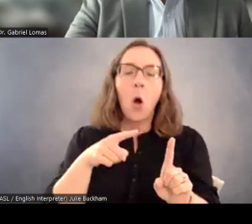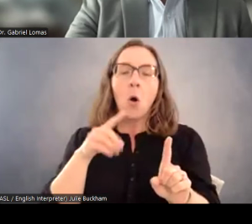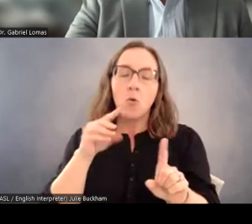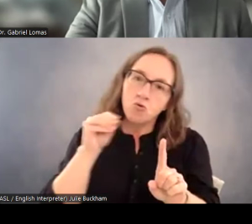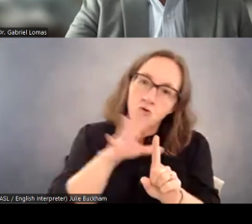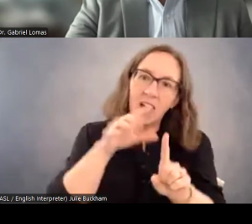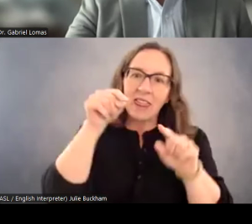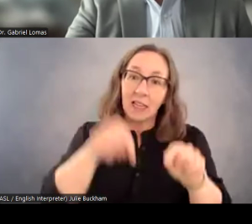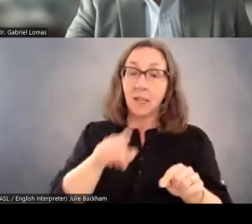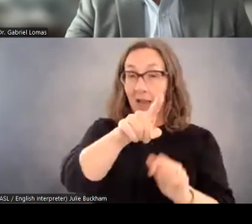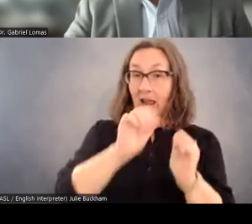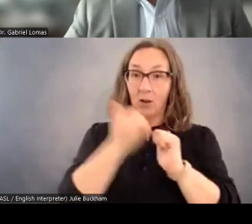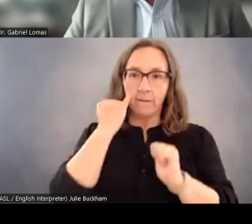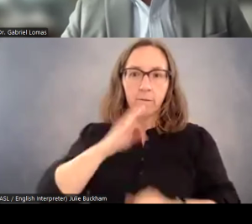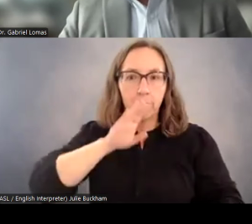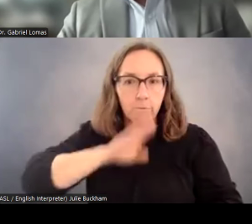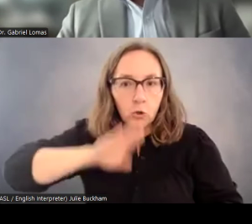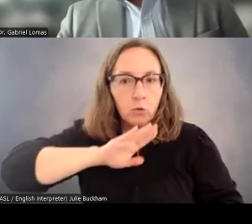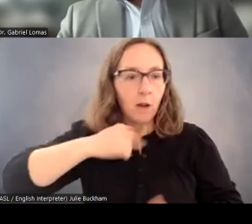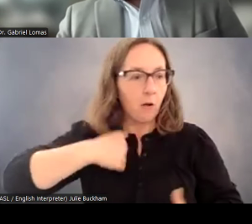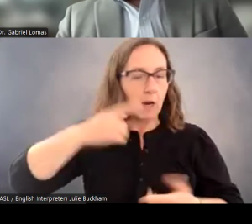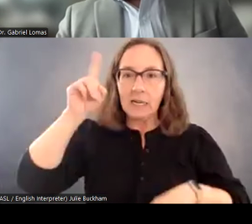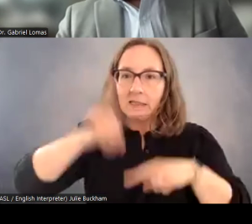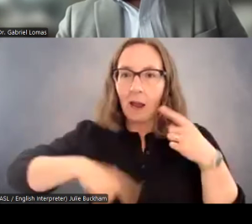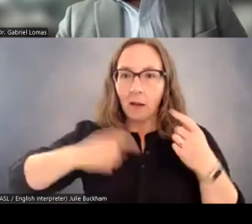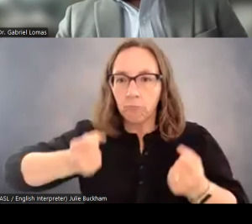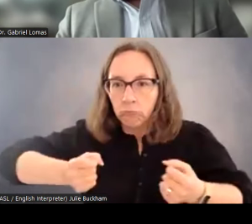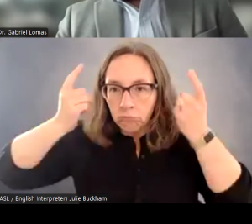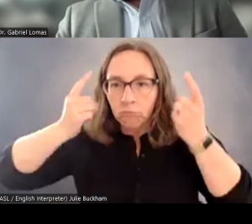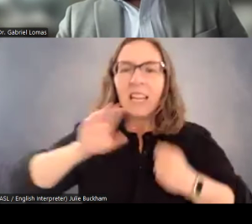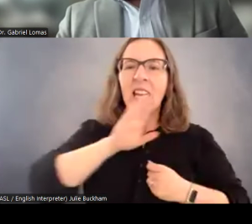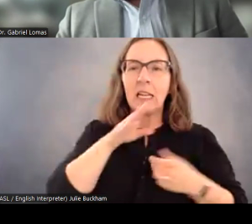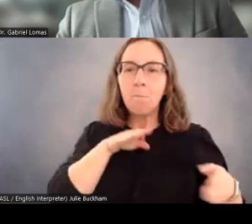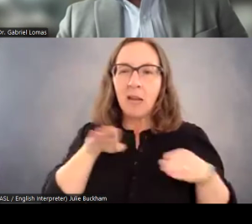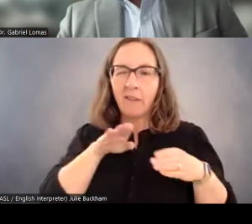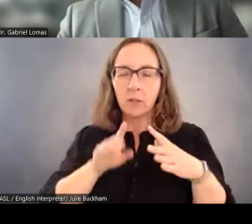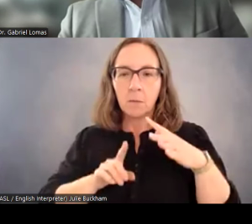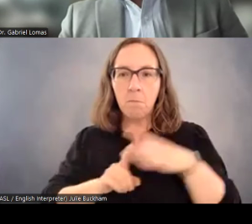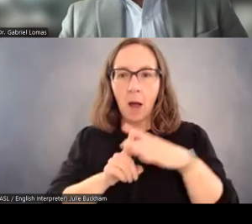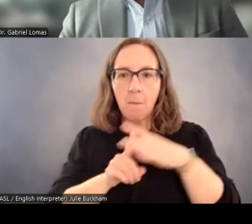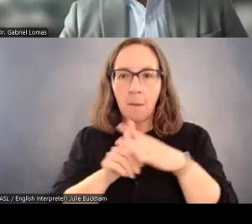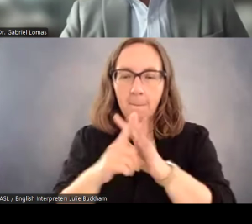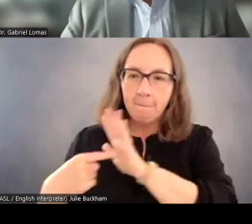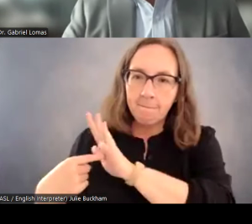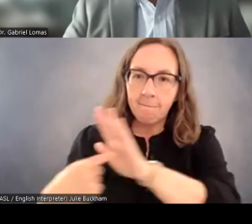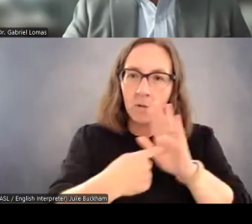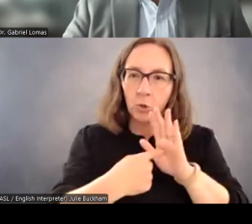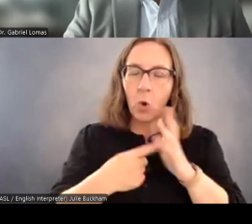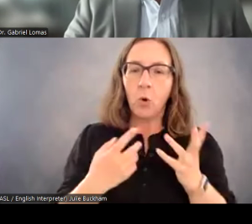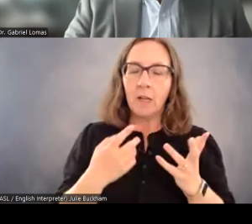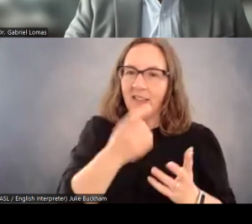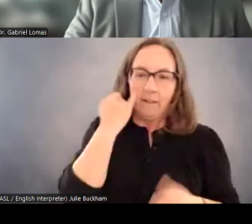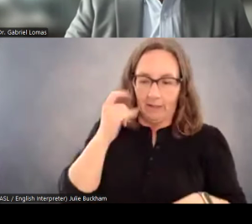is frustrated or not able to fully comprehend or communicate clearly their desires or